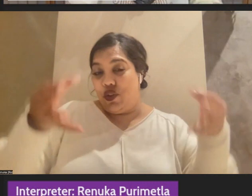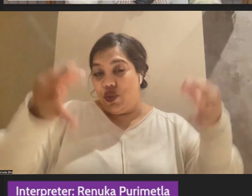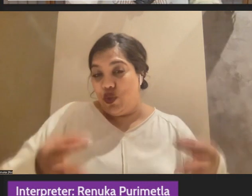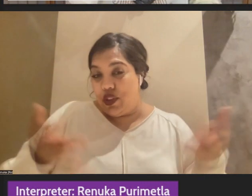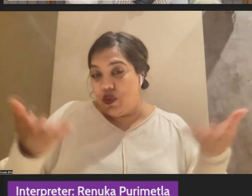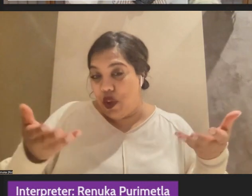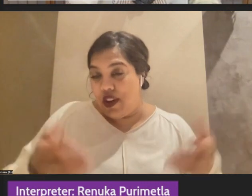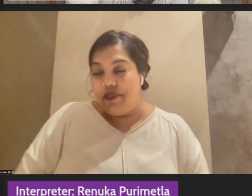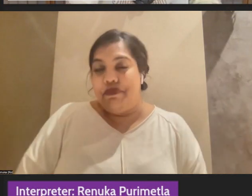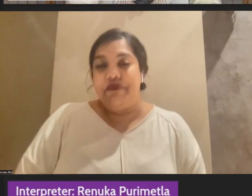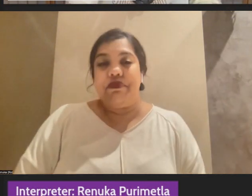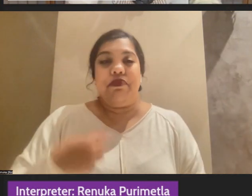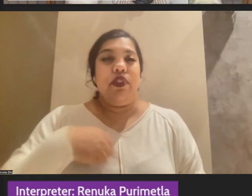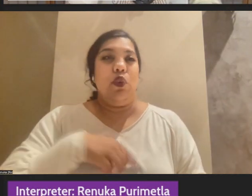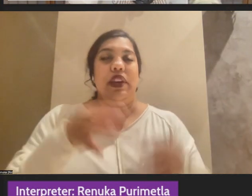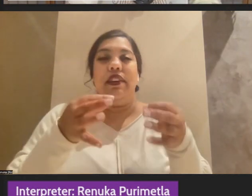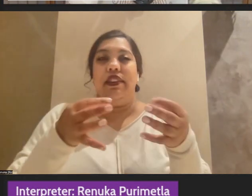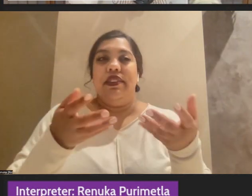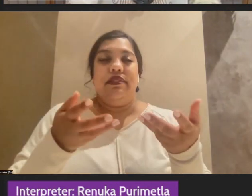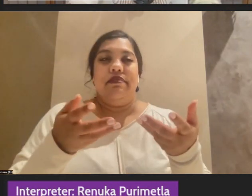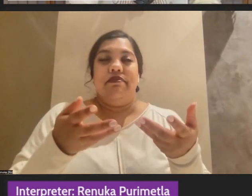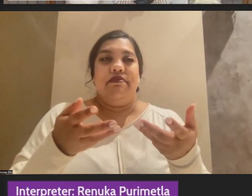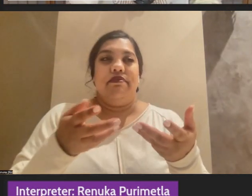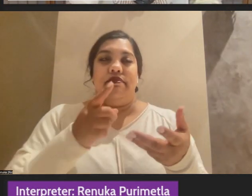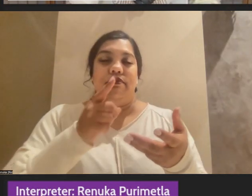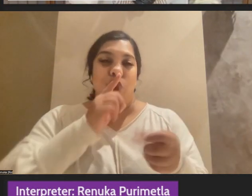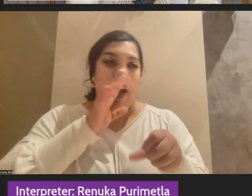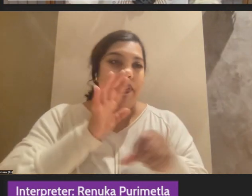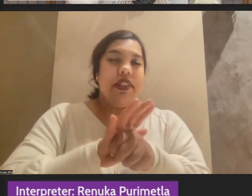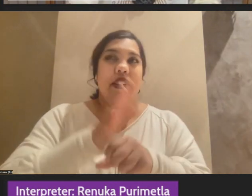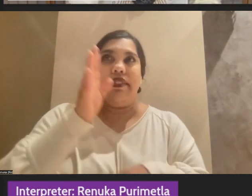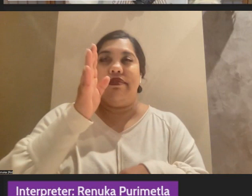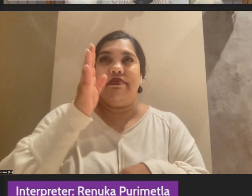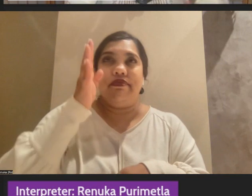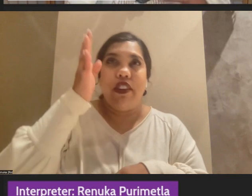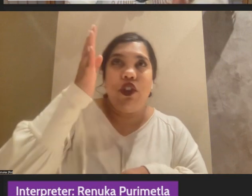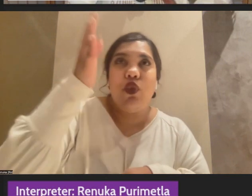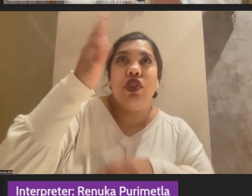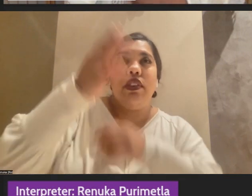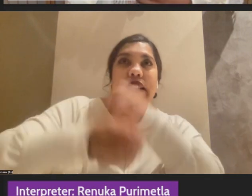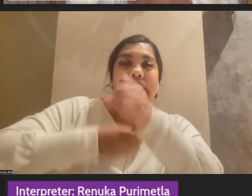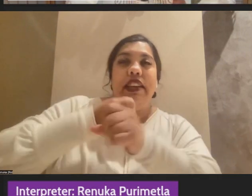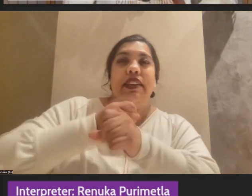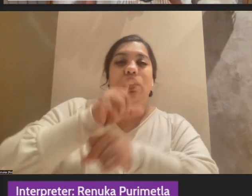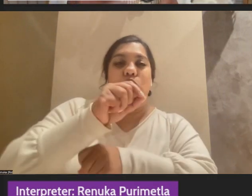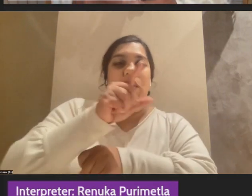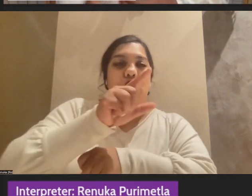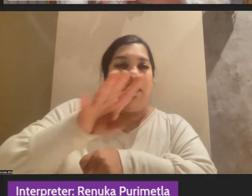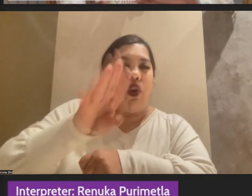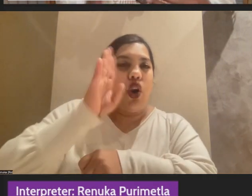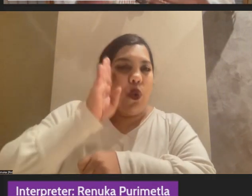What are we declaring that 2024 will be for us? And how are we laying